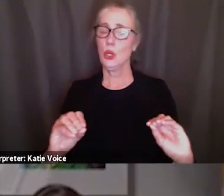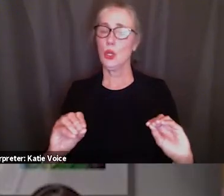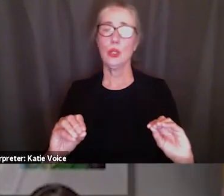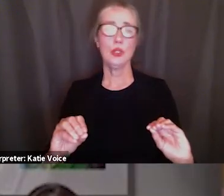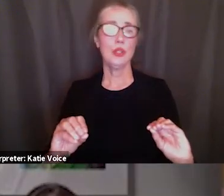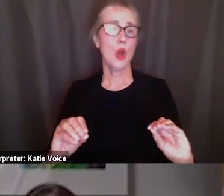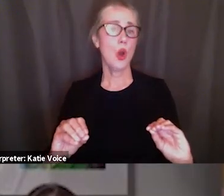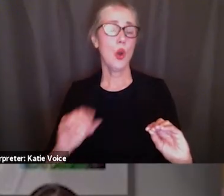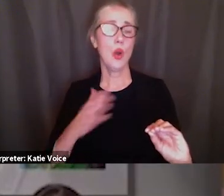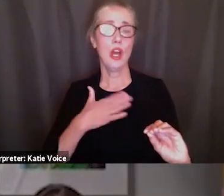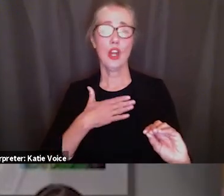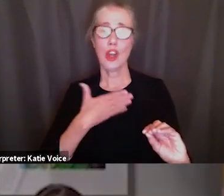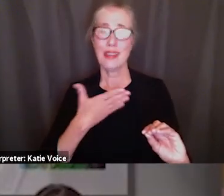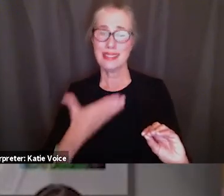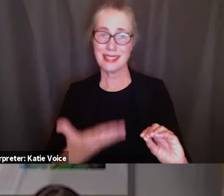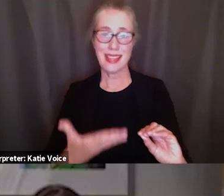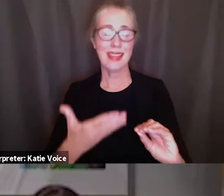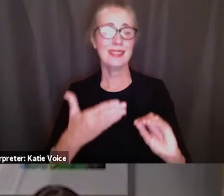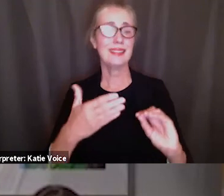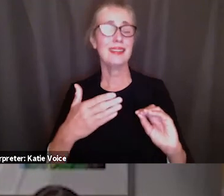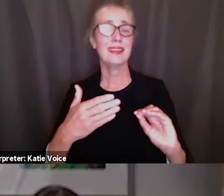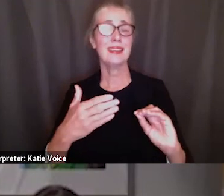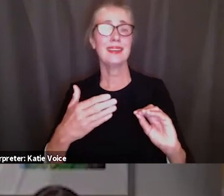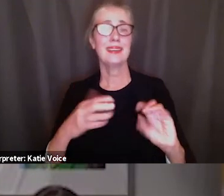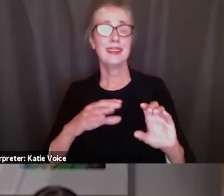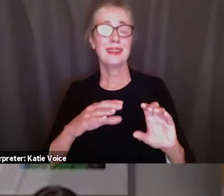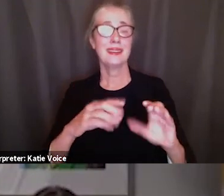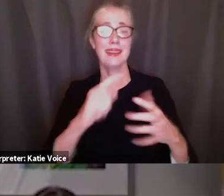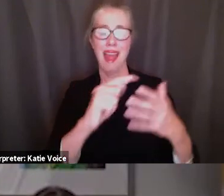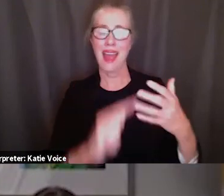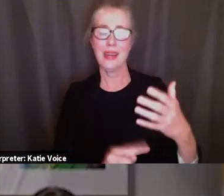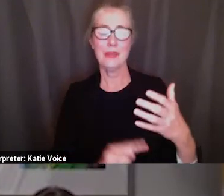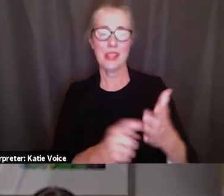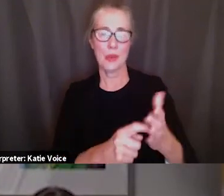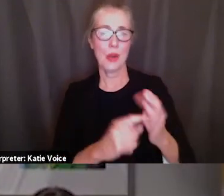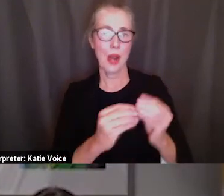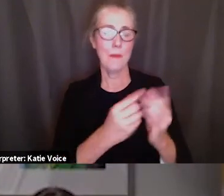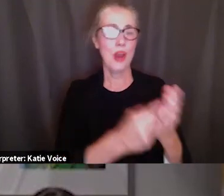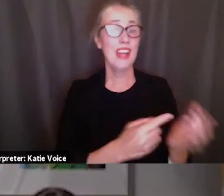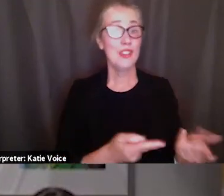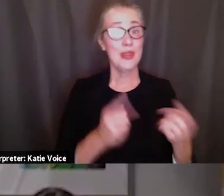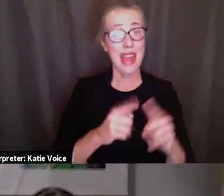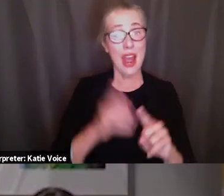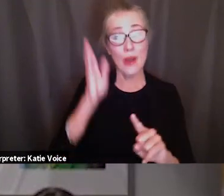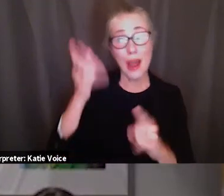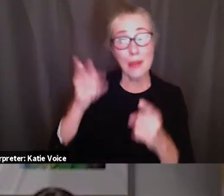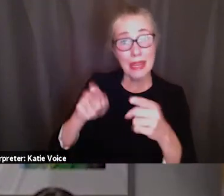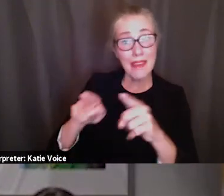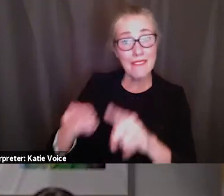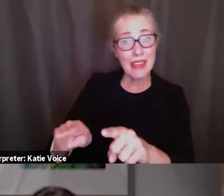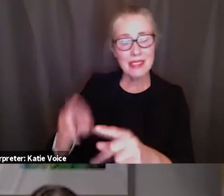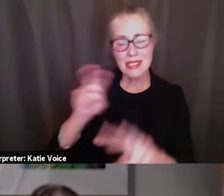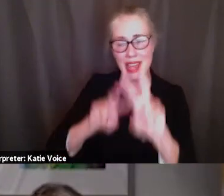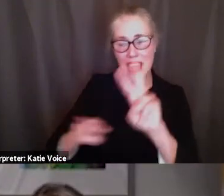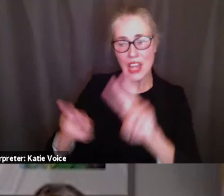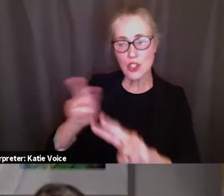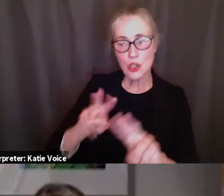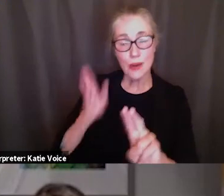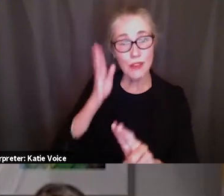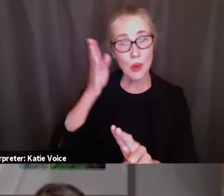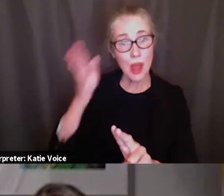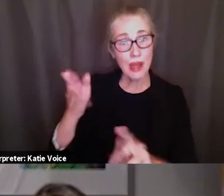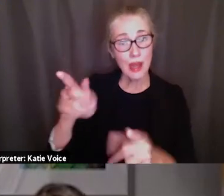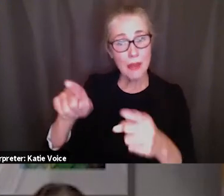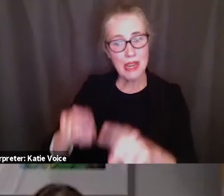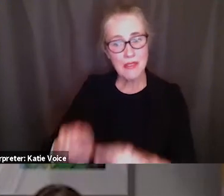items, obviously, that require more discussion. That takes us to coming events. And as you review coming events, as